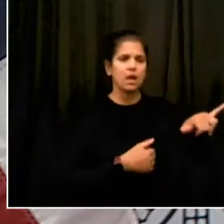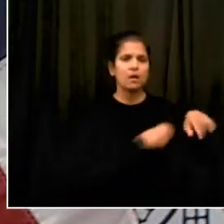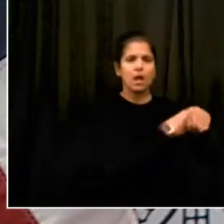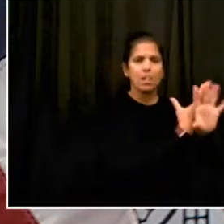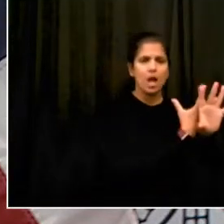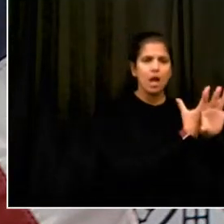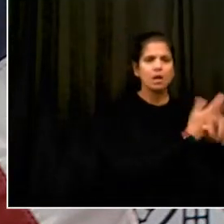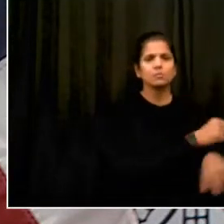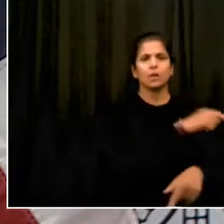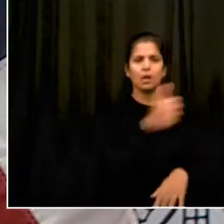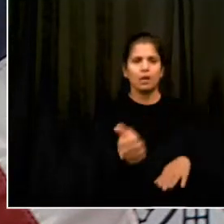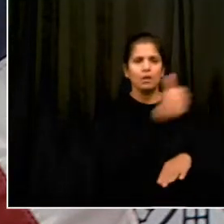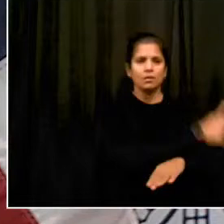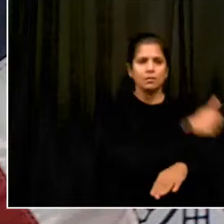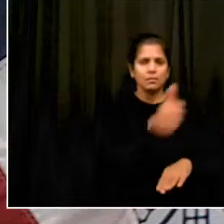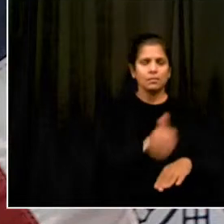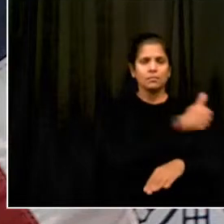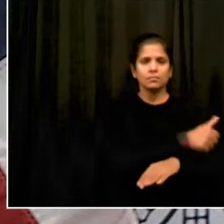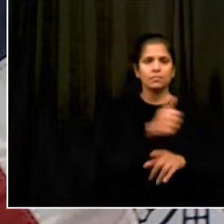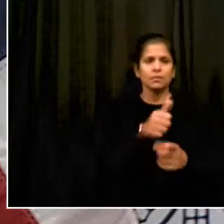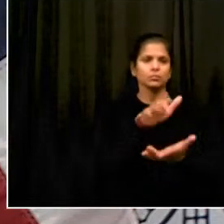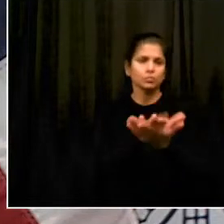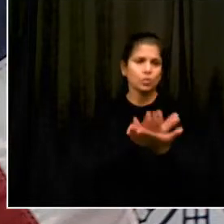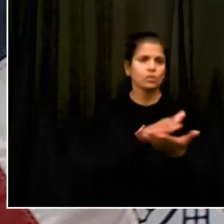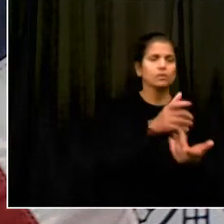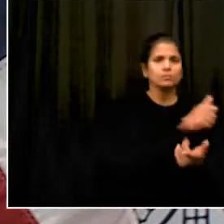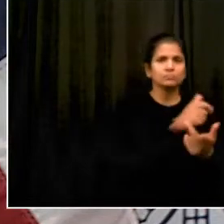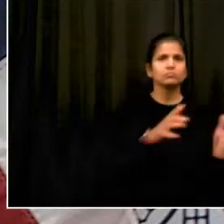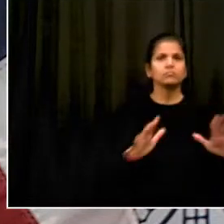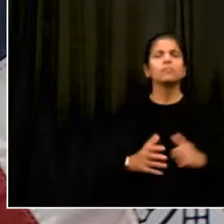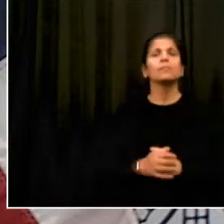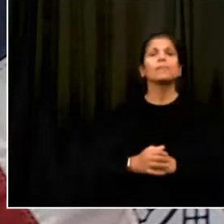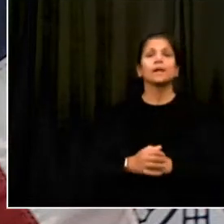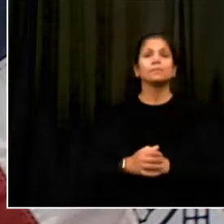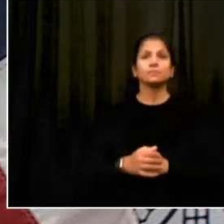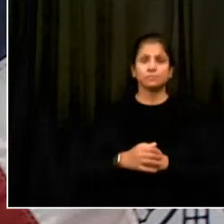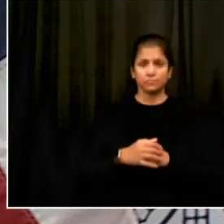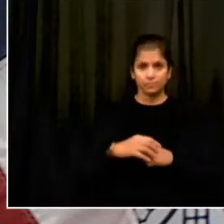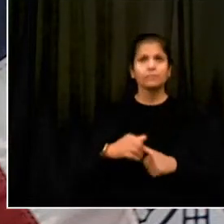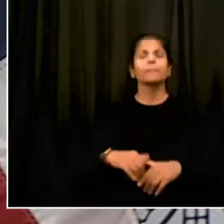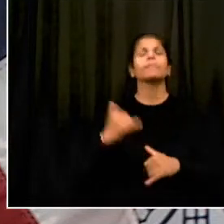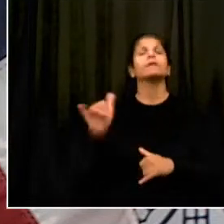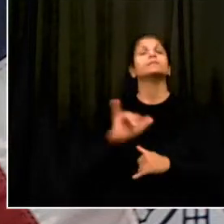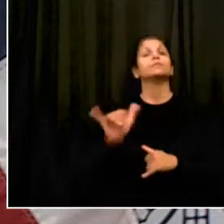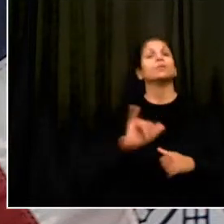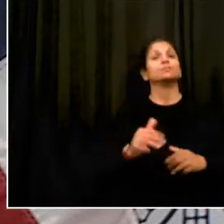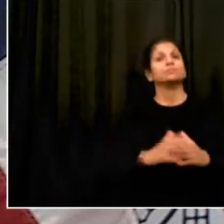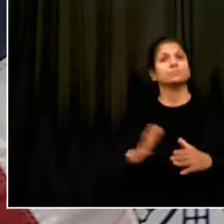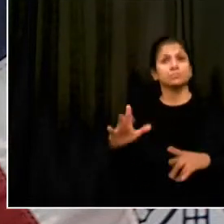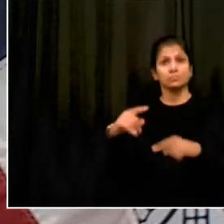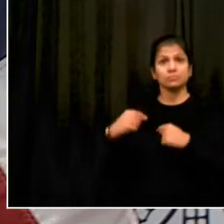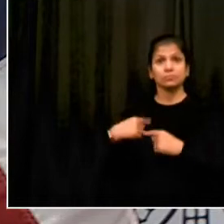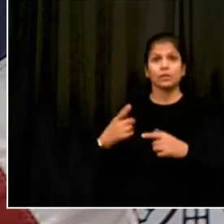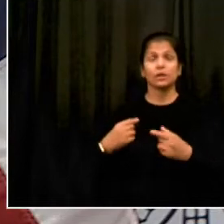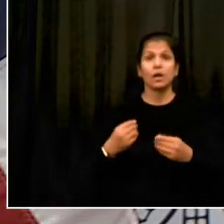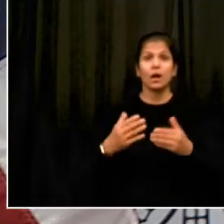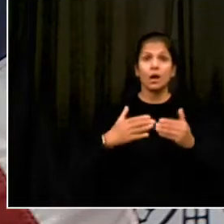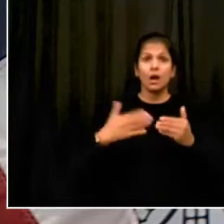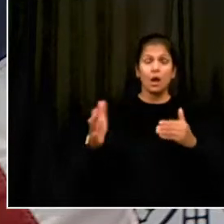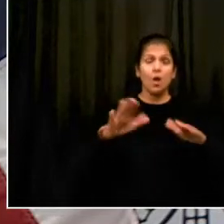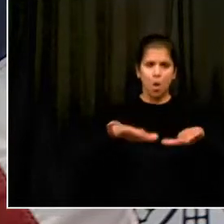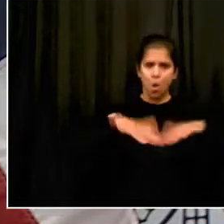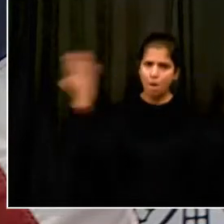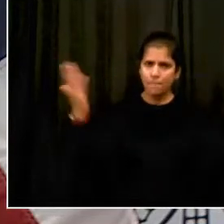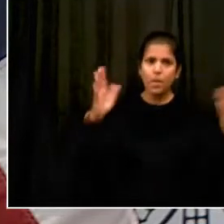needs to be closed for a period of time or even a whole school. That approach has worked. That will stay strong. Obviously, all the